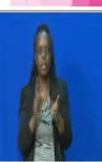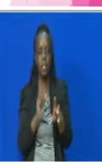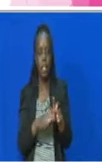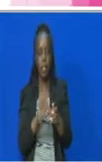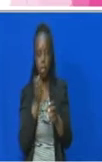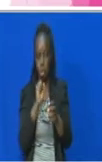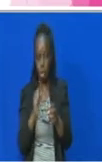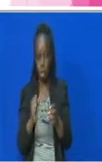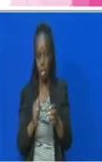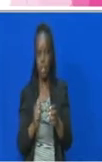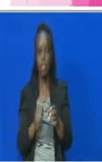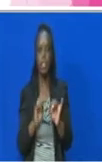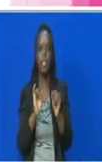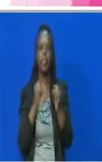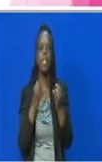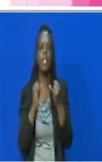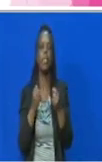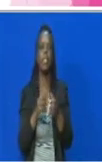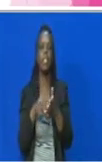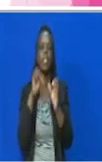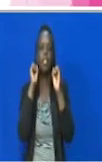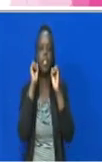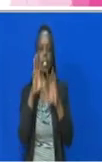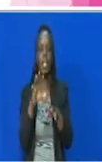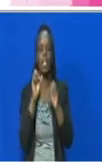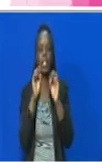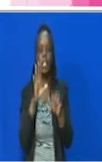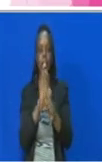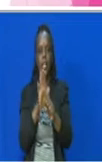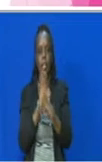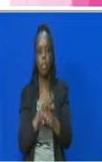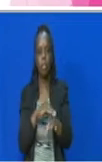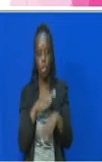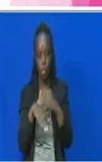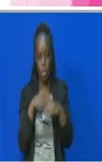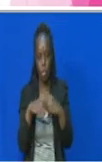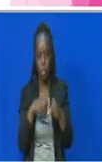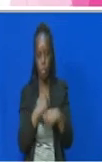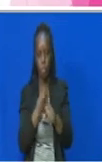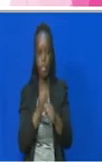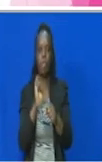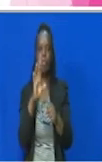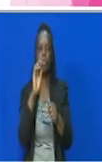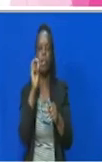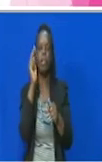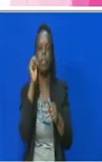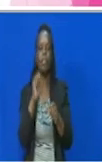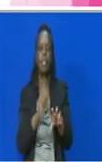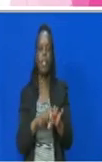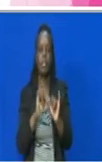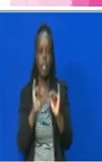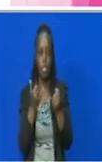are new, they look shiny. All the materials which are made of iron, when they are